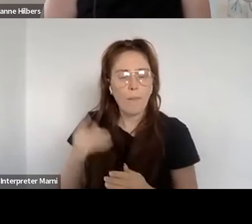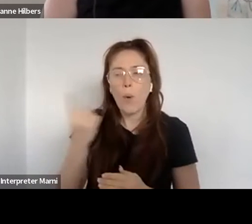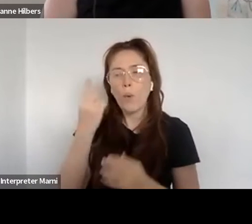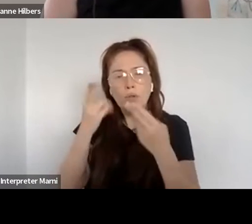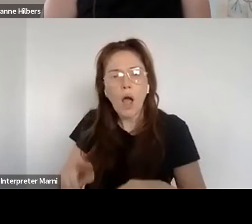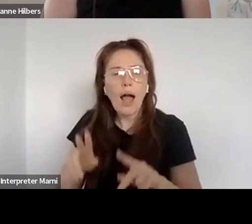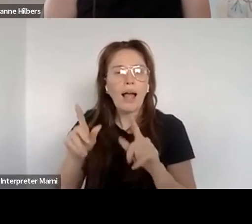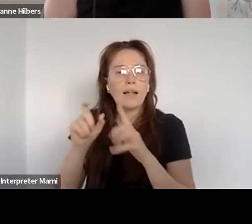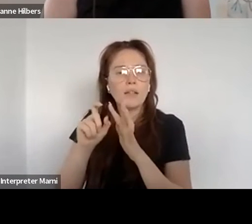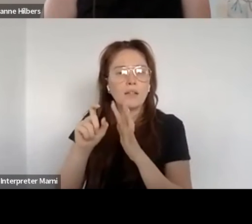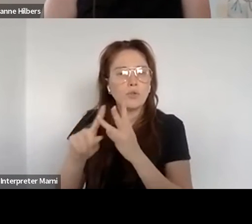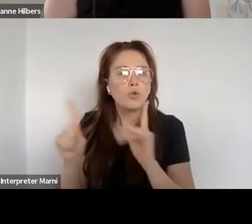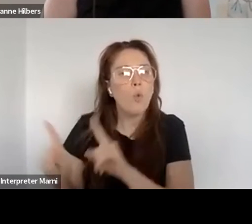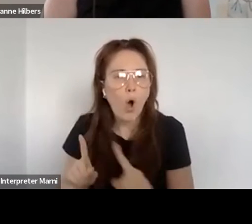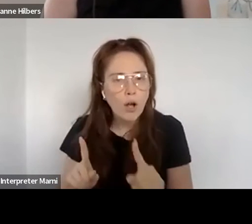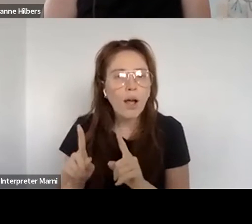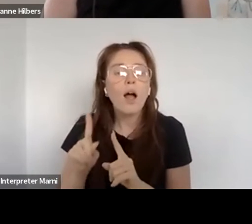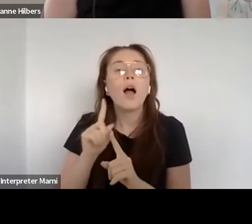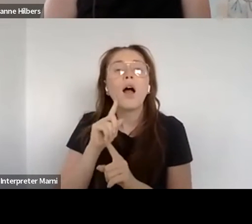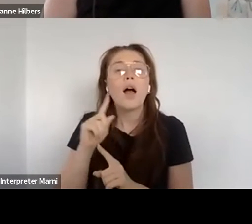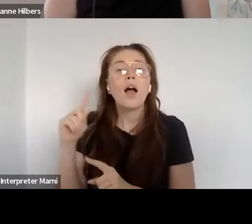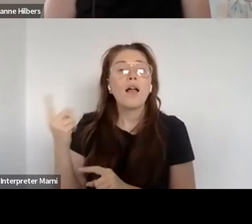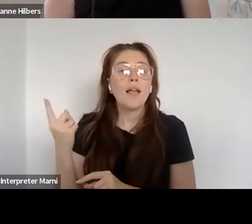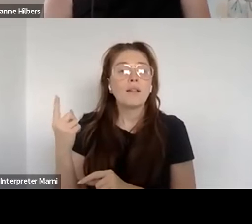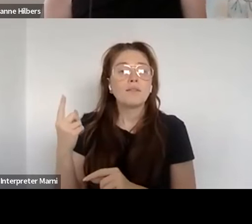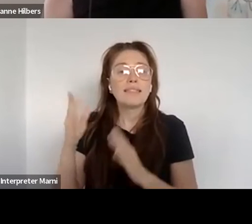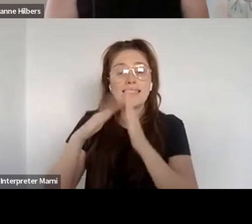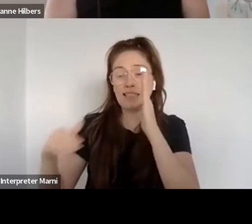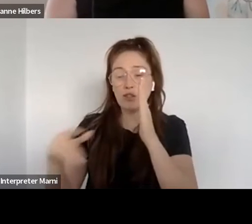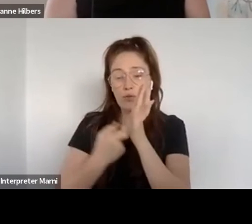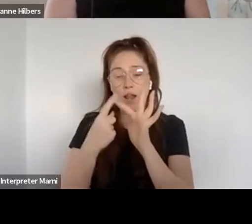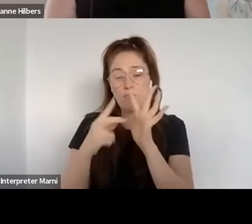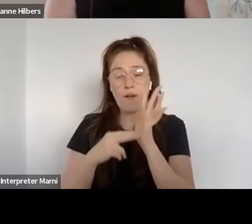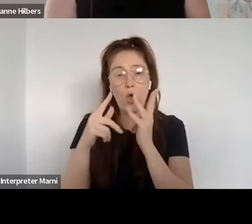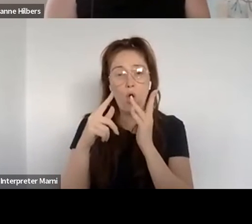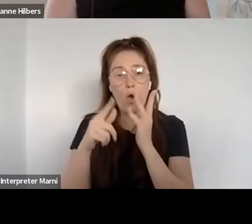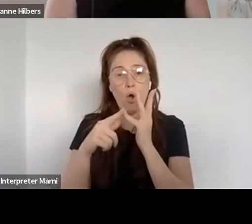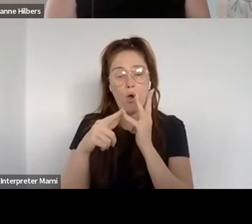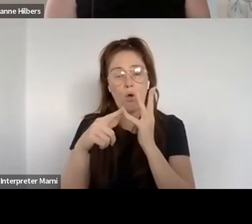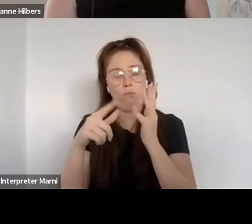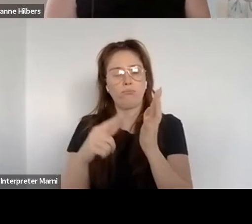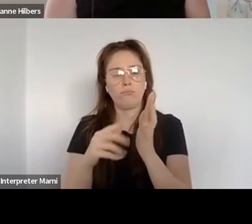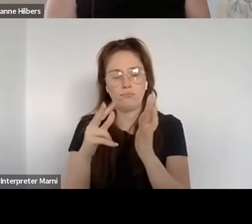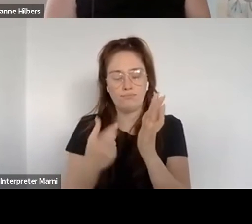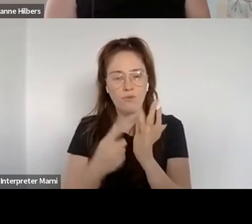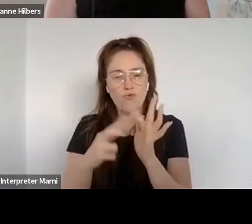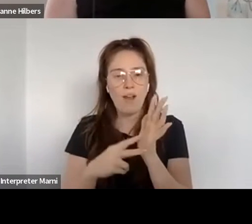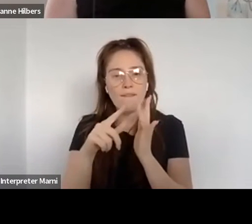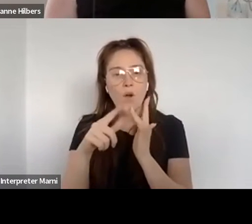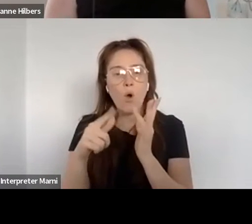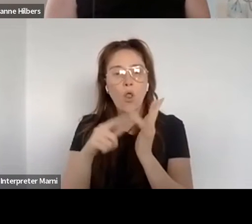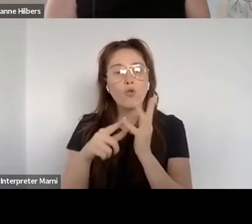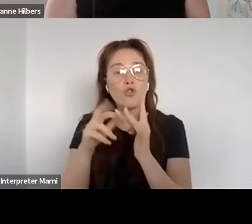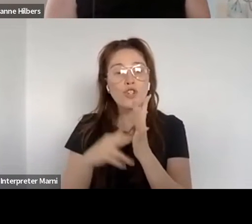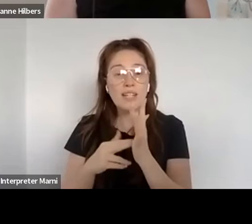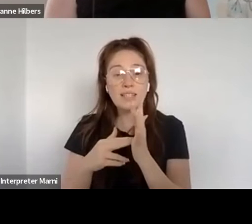The Industrial Revolution came along and people started to move to cities. Funeral directors appeared and they were shipping bodies all